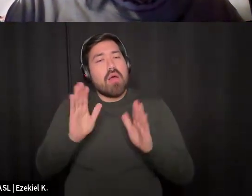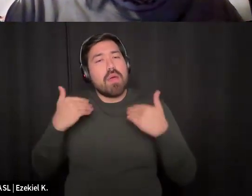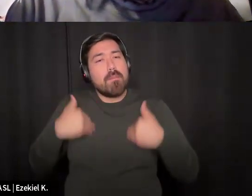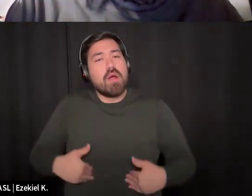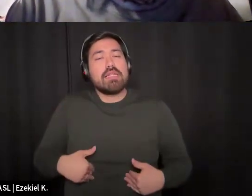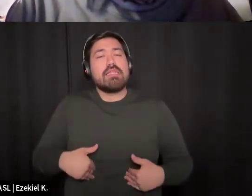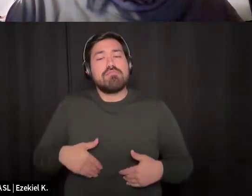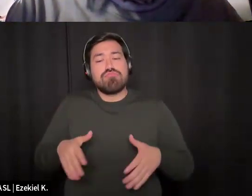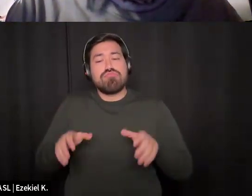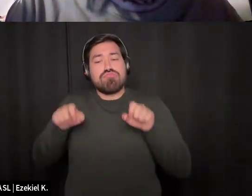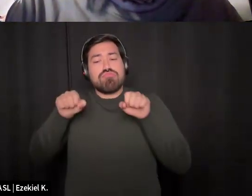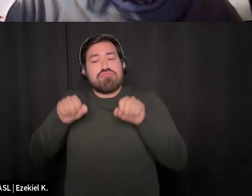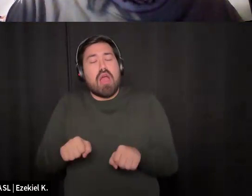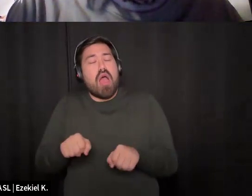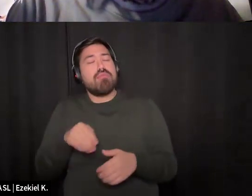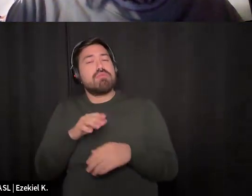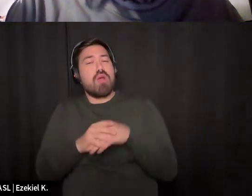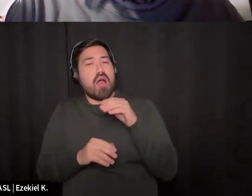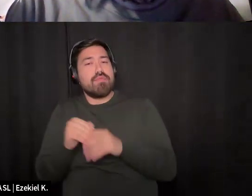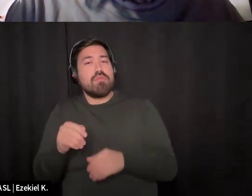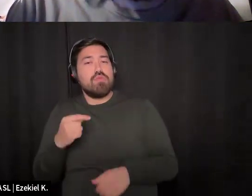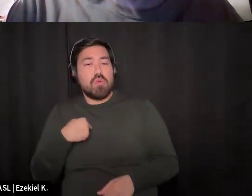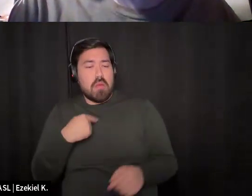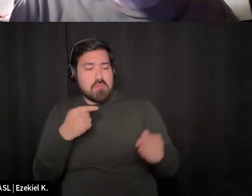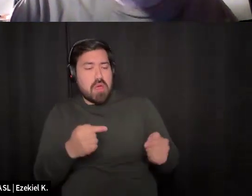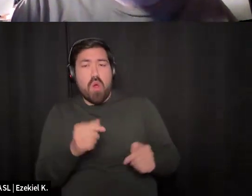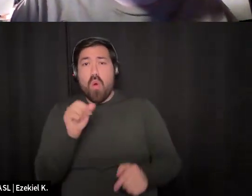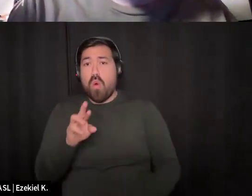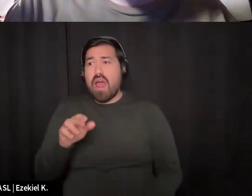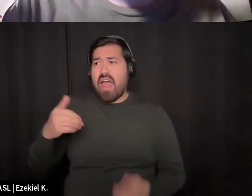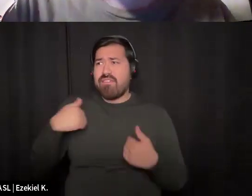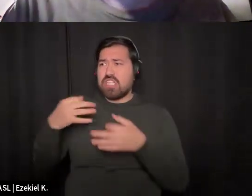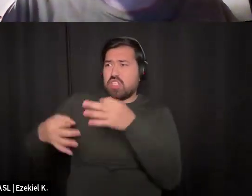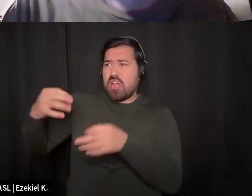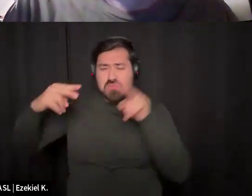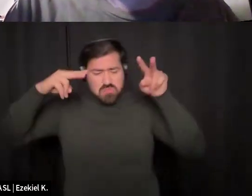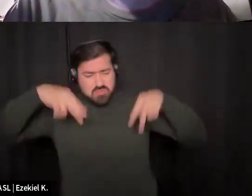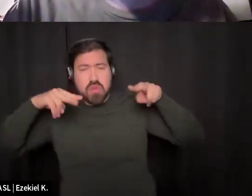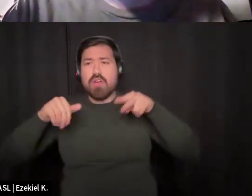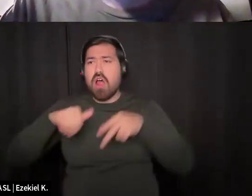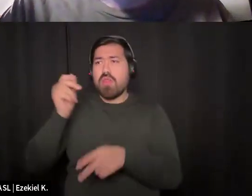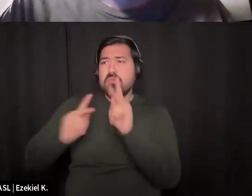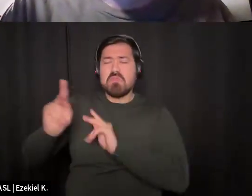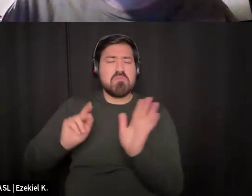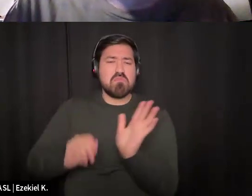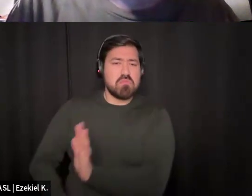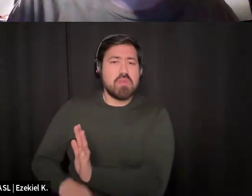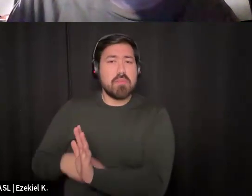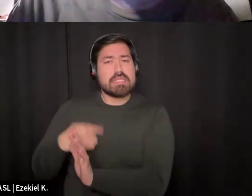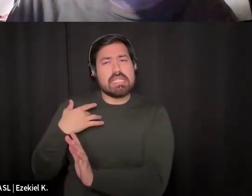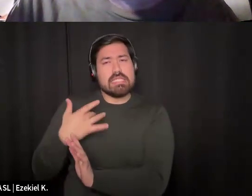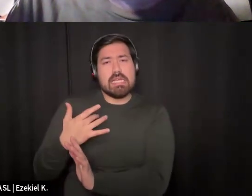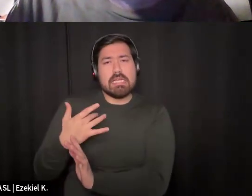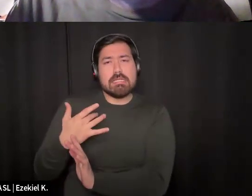that's comfortable for me and to not have that judgment of like being around other people as well, because I tend to do